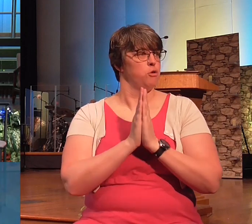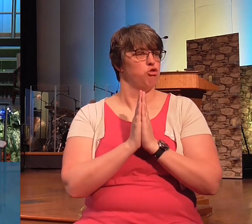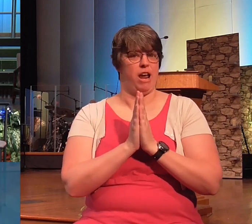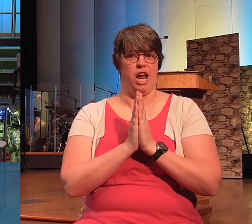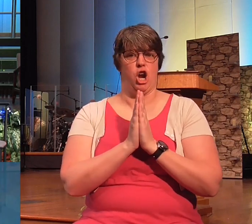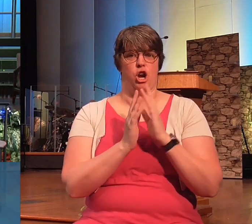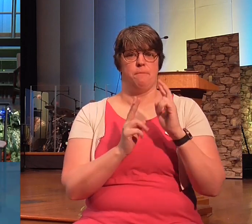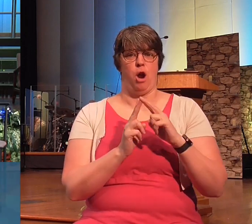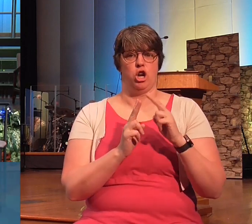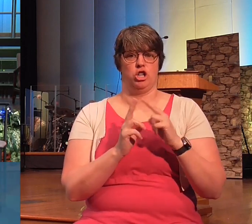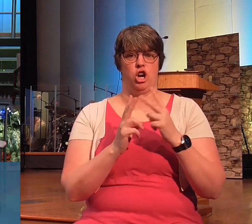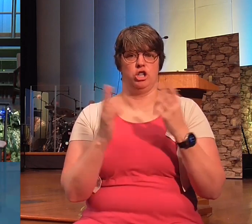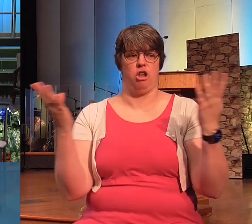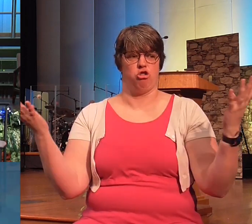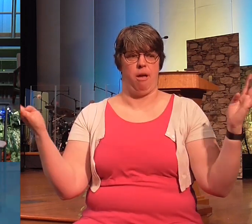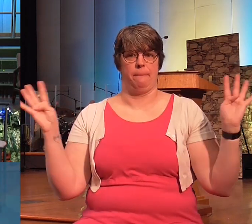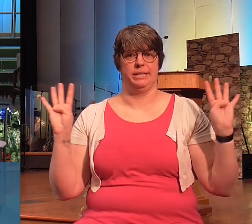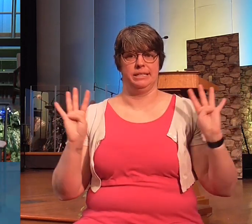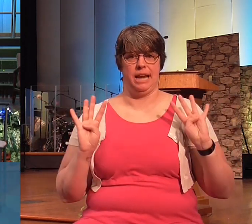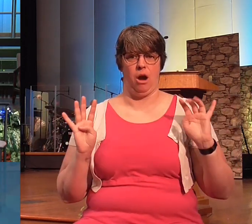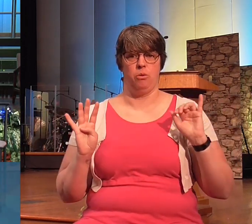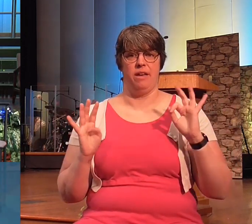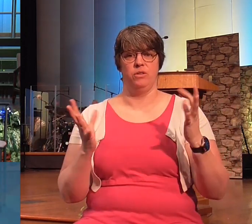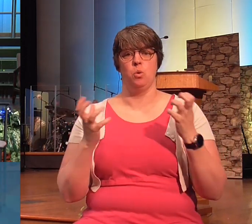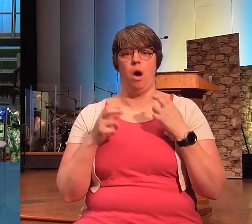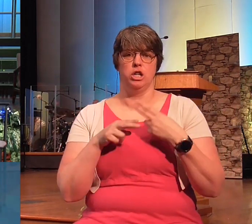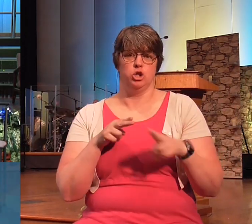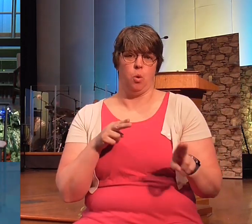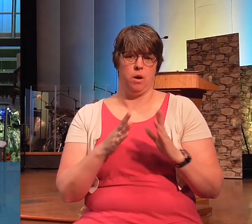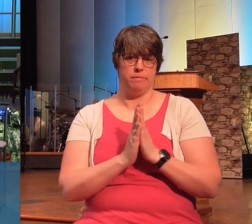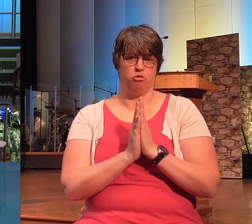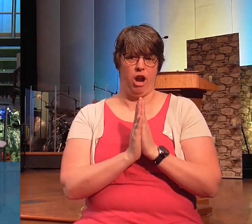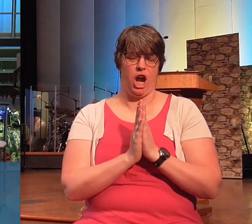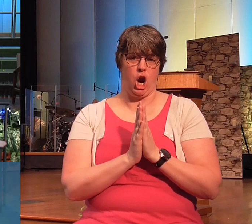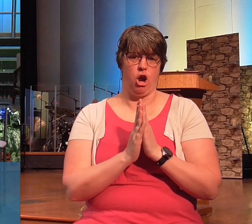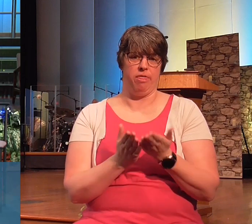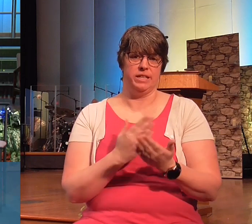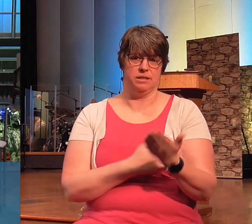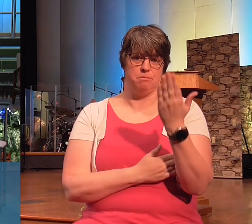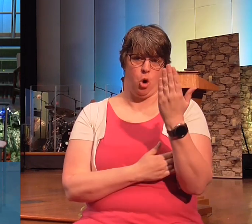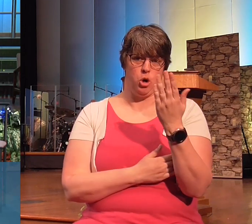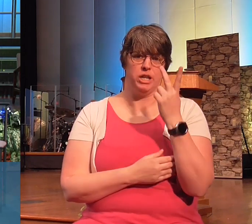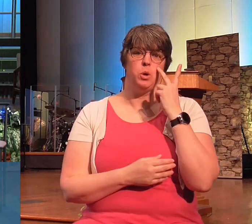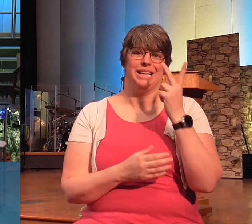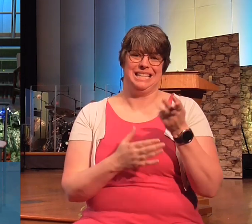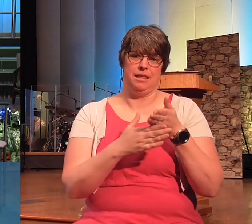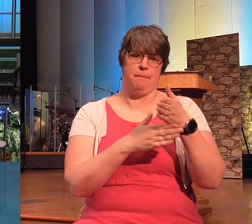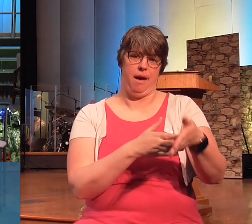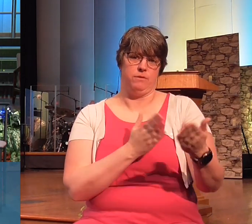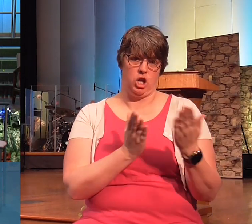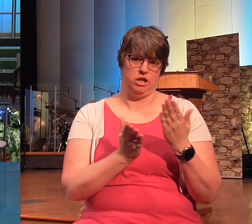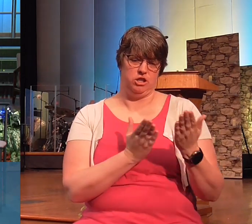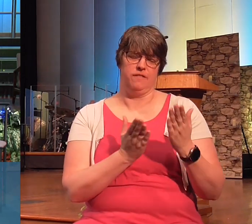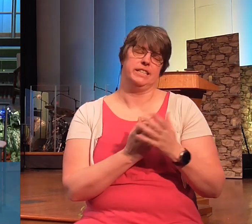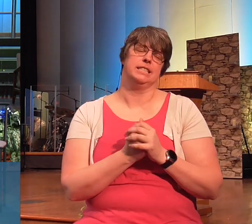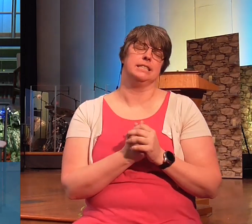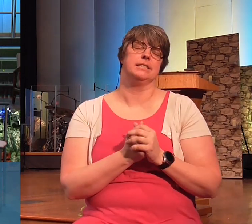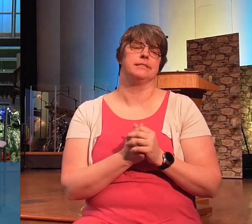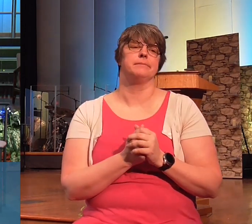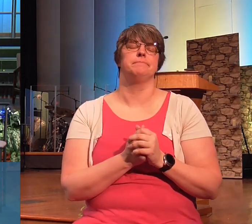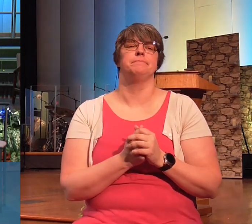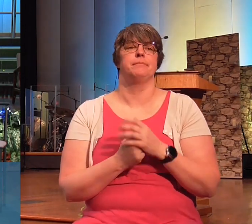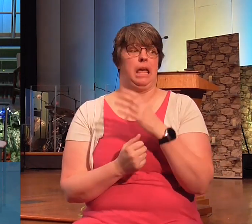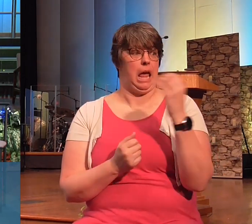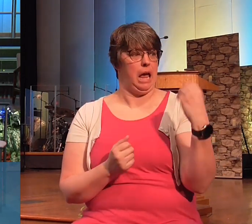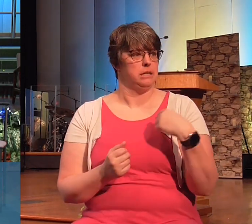down front. If you would like to be supported in affirmative prayer this morning, please see them right after our service. And